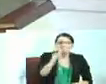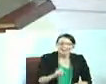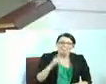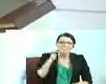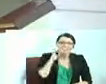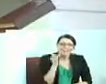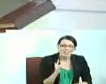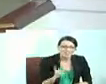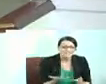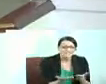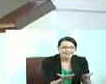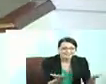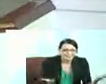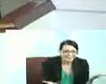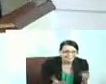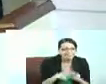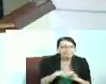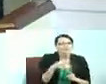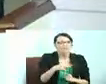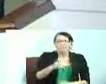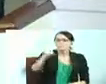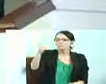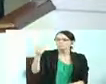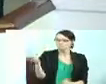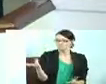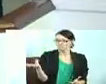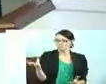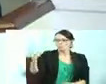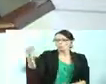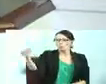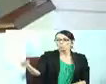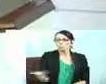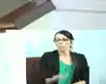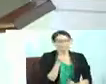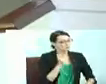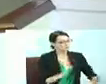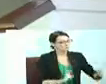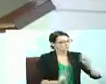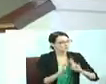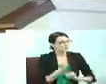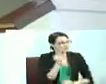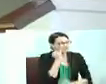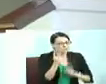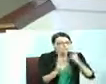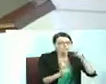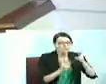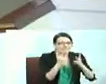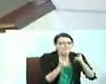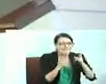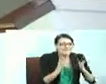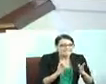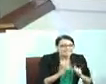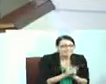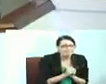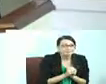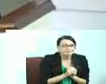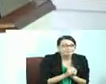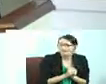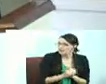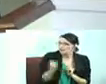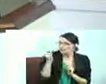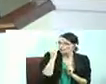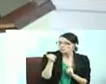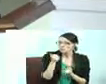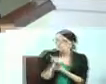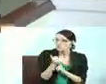California. And especially we would like to welcome those who are visiting with us. And if you are